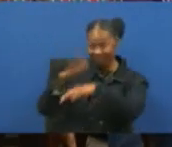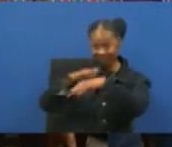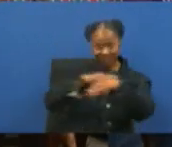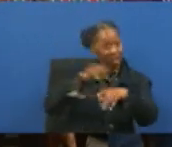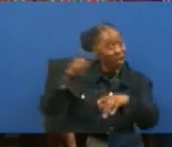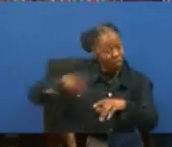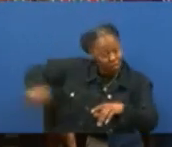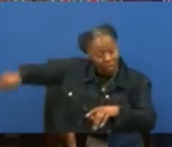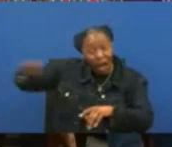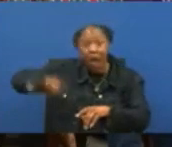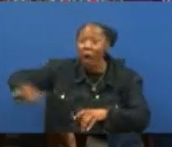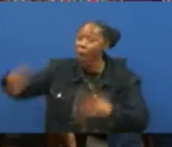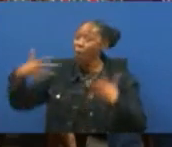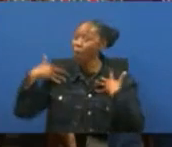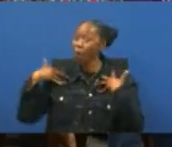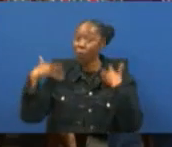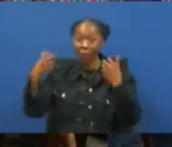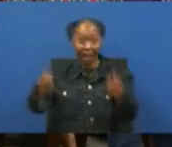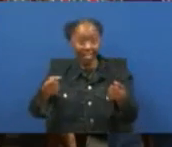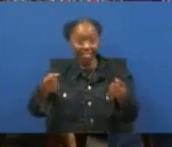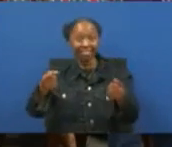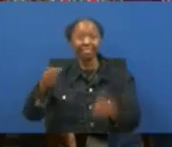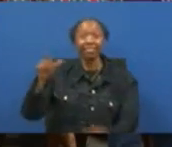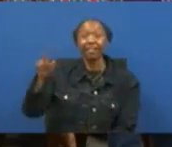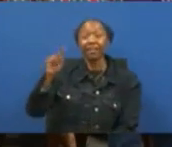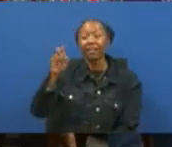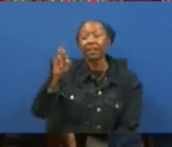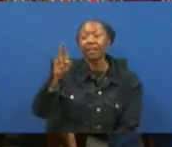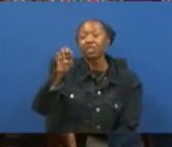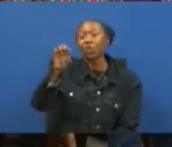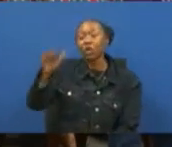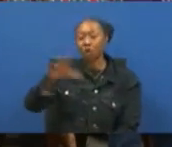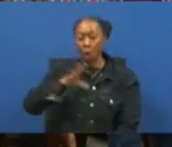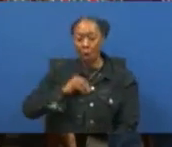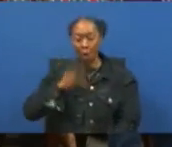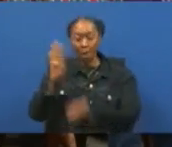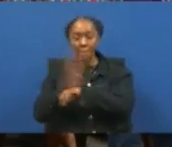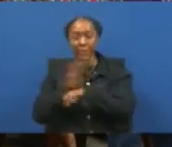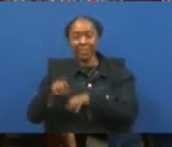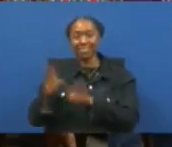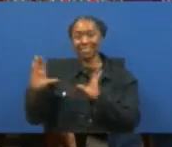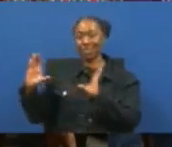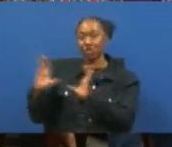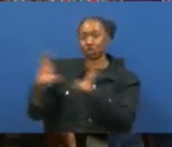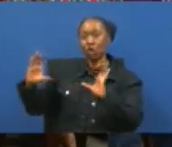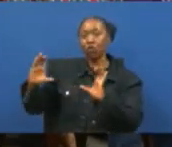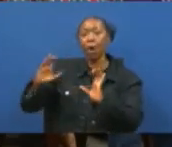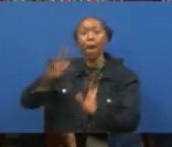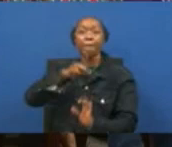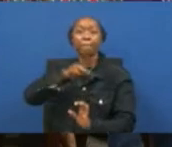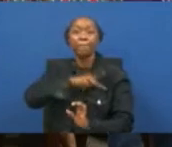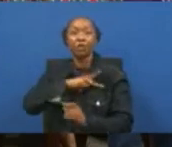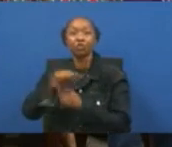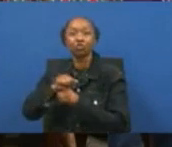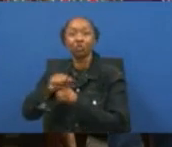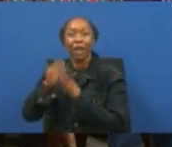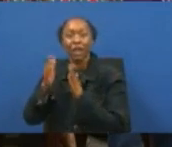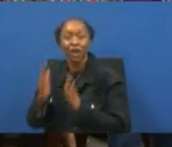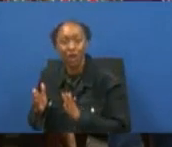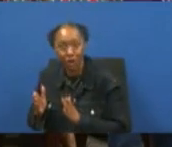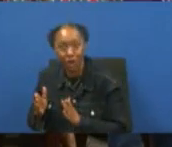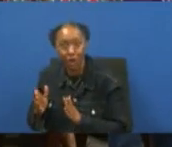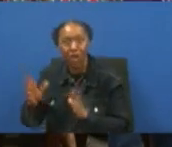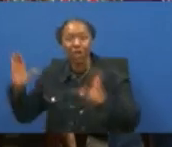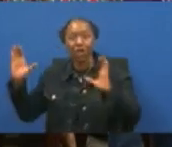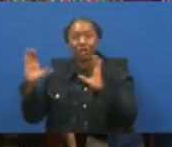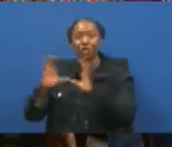well. Teresa is a business owner, the certified personal trainer, the certified